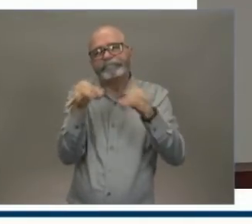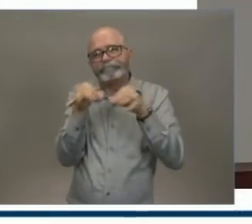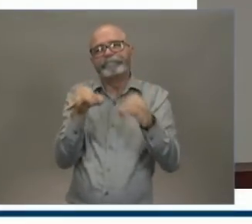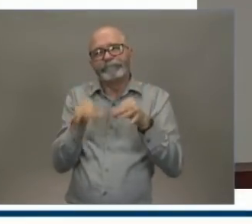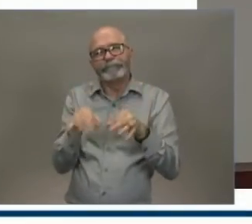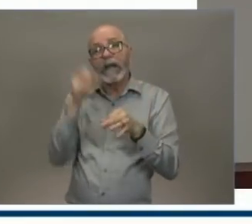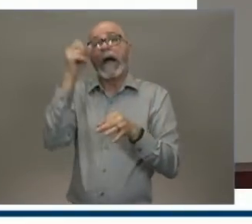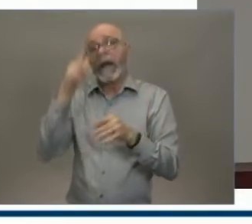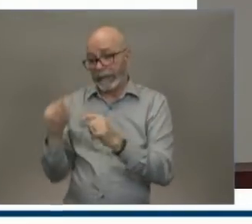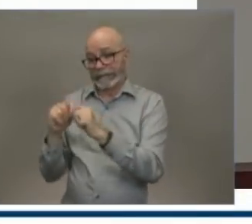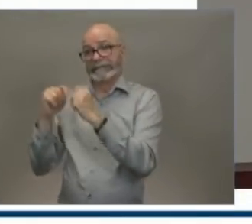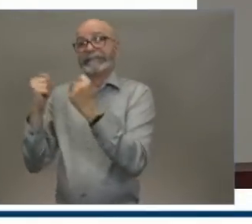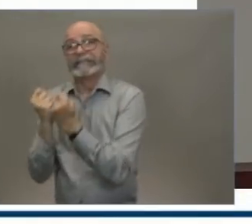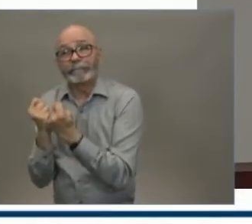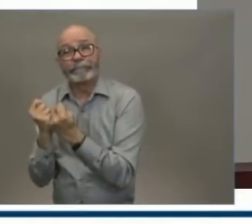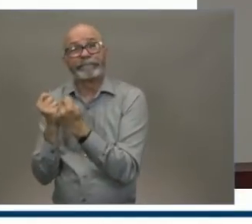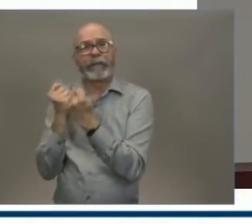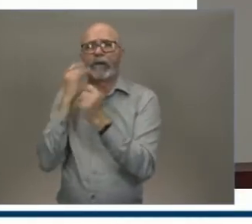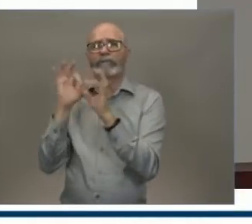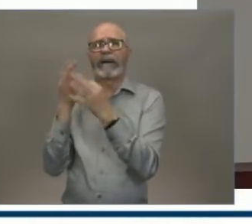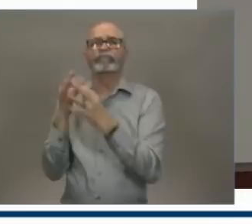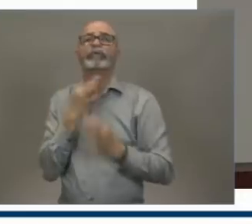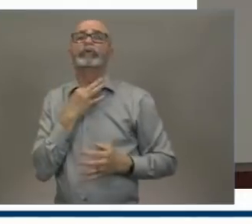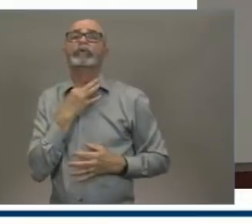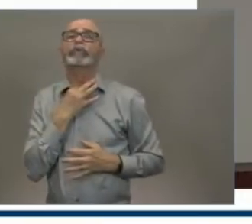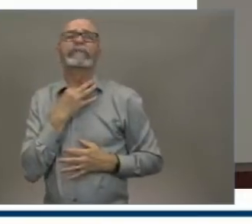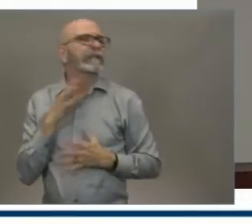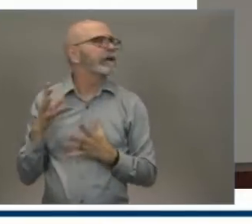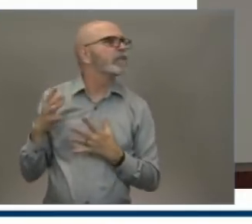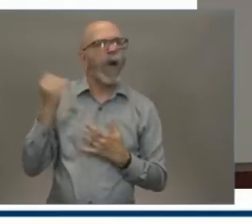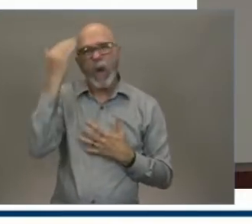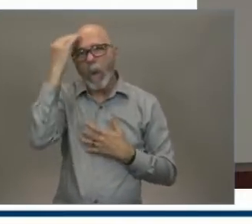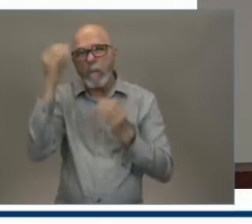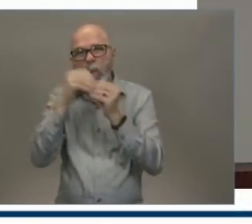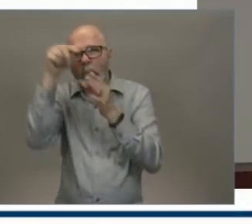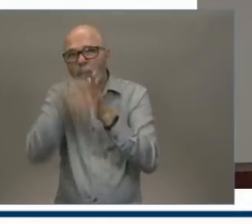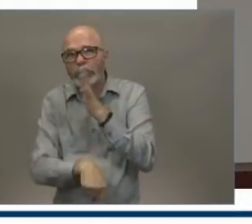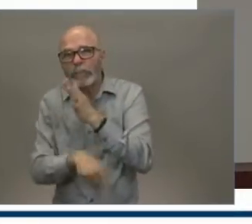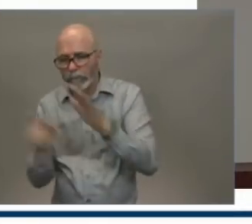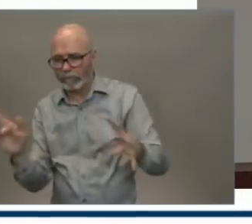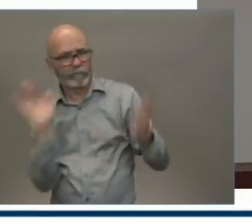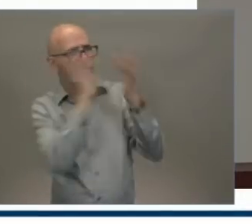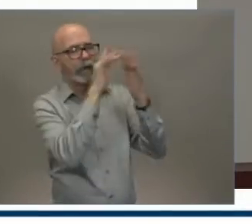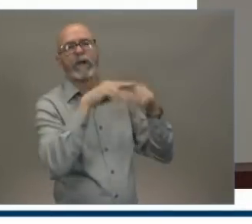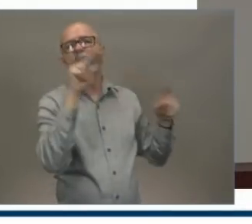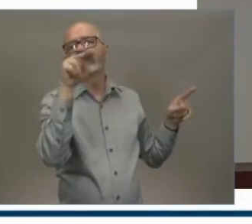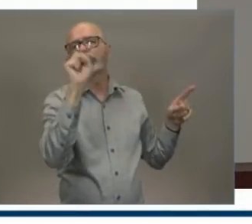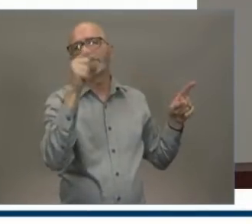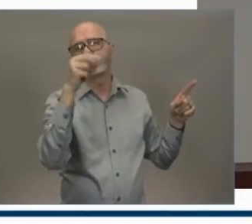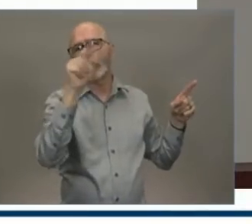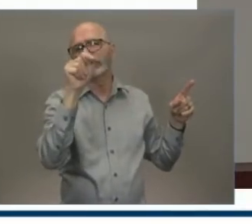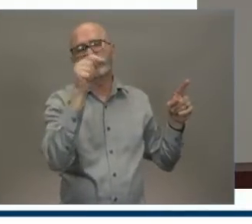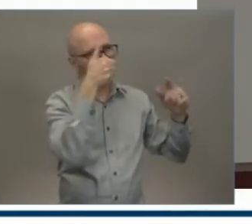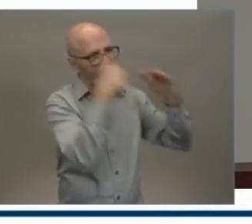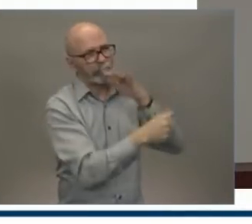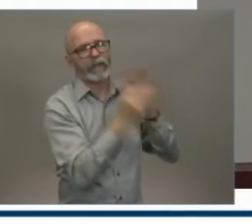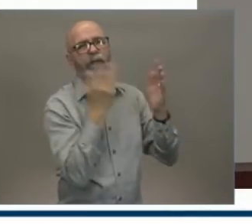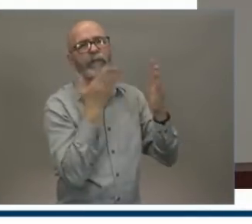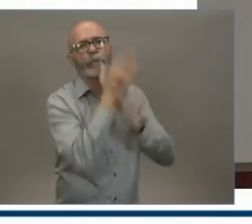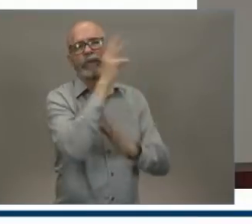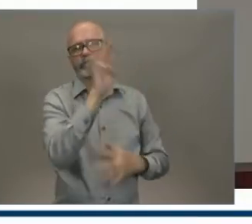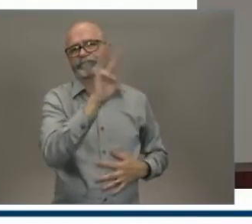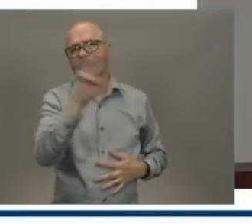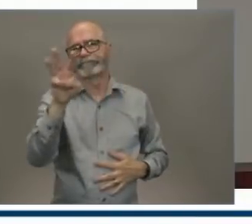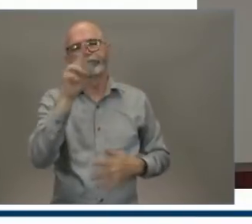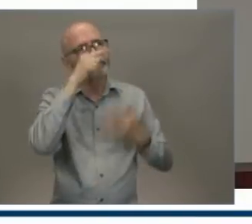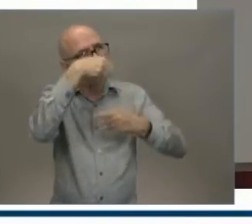or families or individuals who have questions to go to the Sport Nova Scotia website. We've also had conversations with the Nova Scotia Secondary